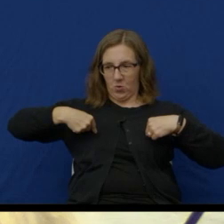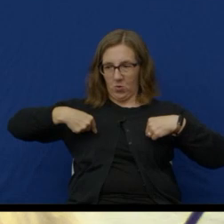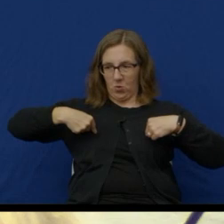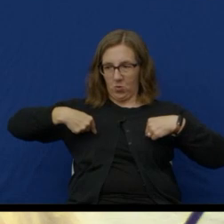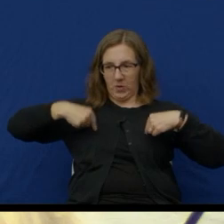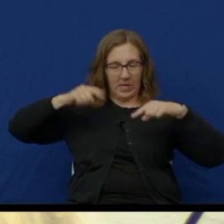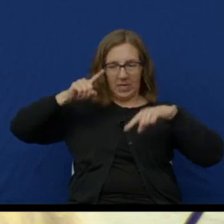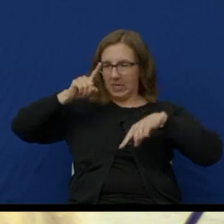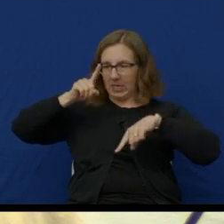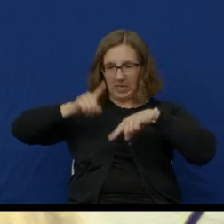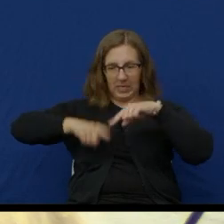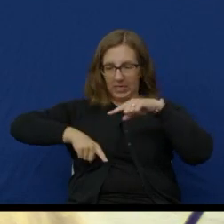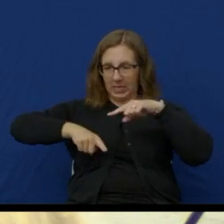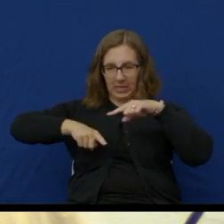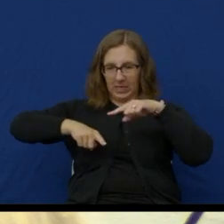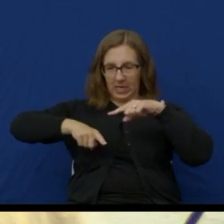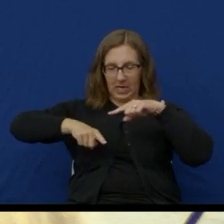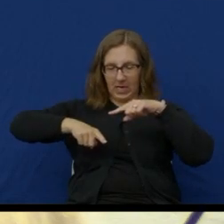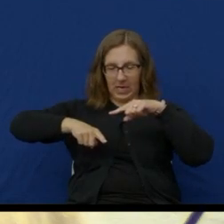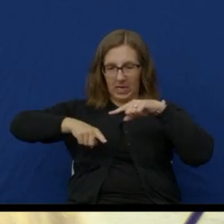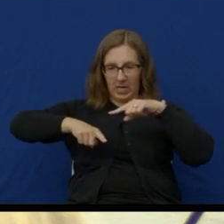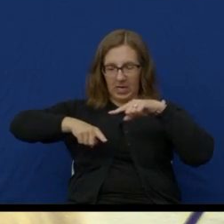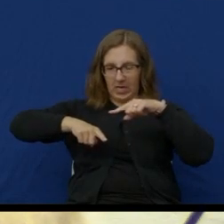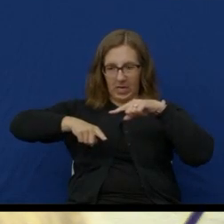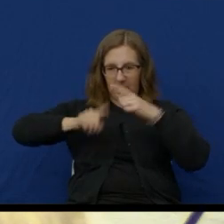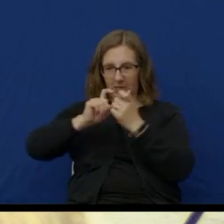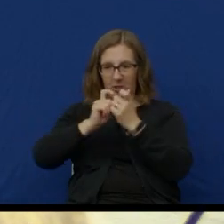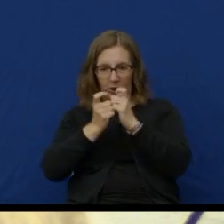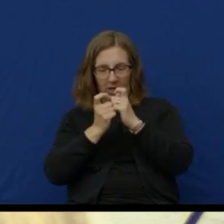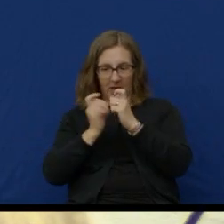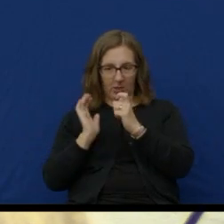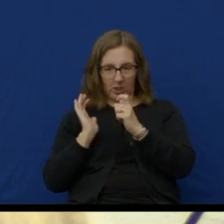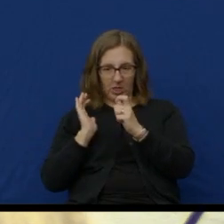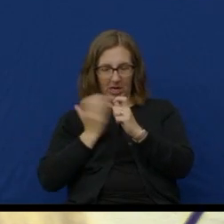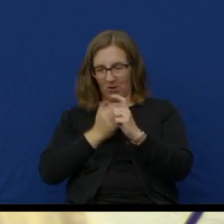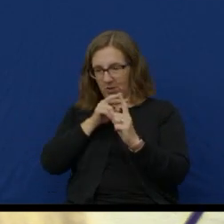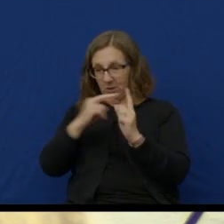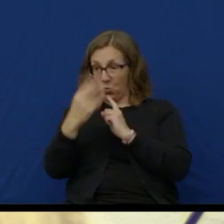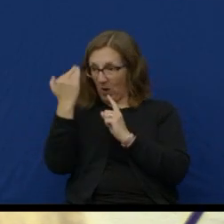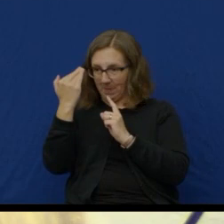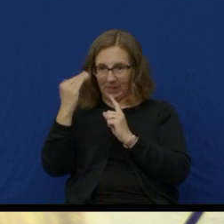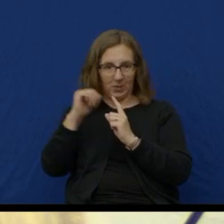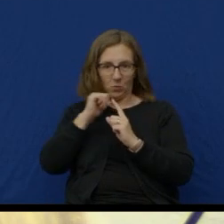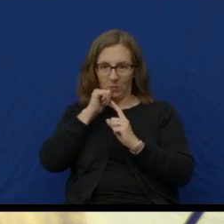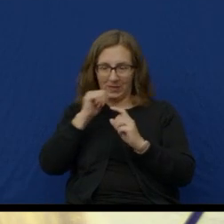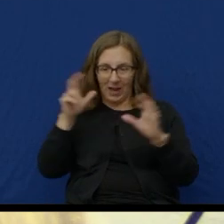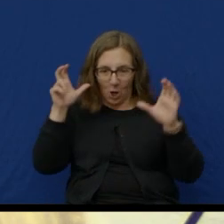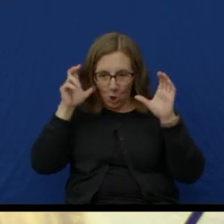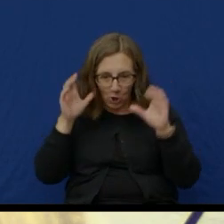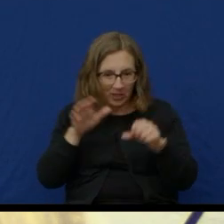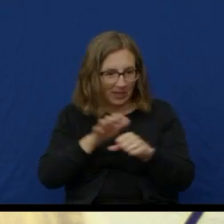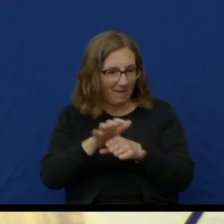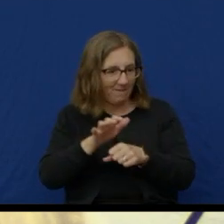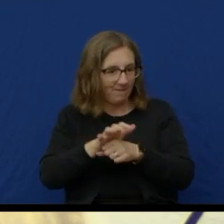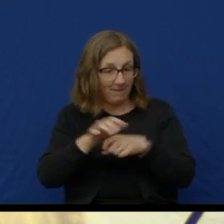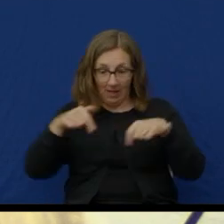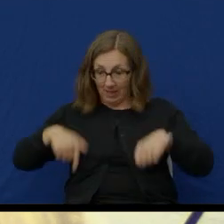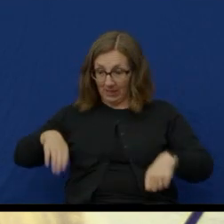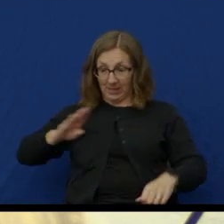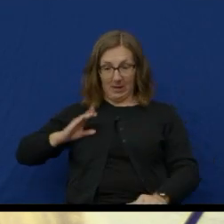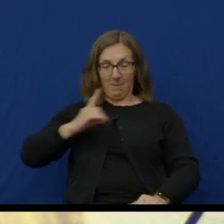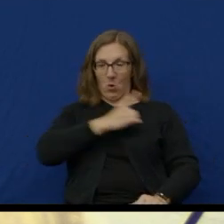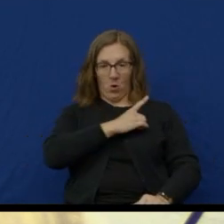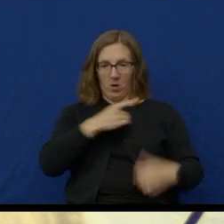on this because we haven't heard enough. And we perhaps at this moment don't even have an authentic voice as a board,